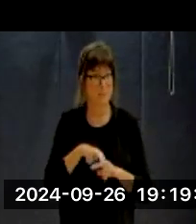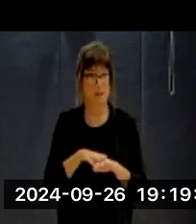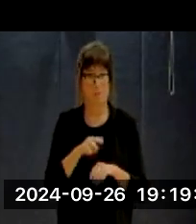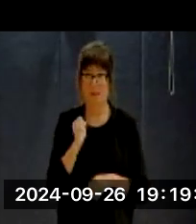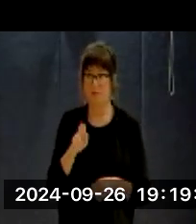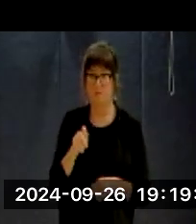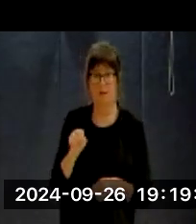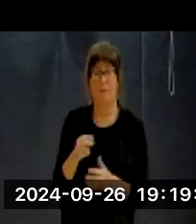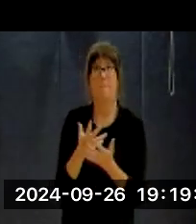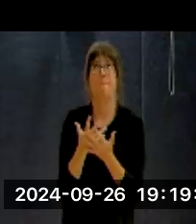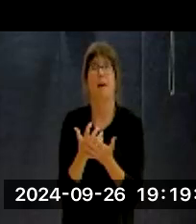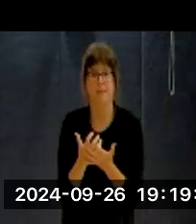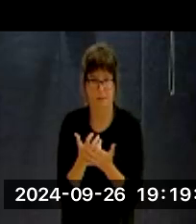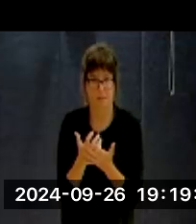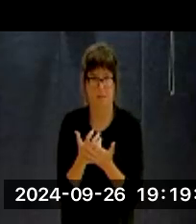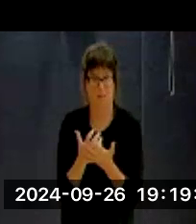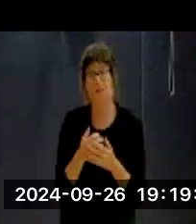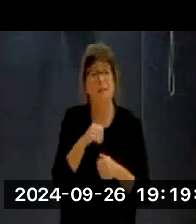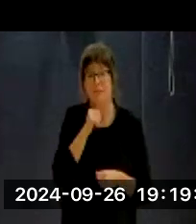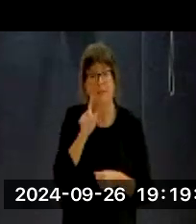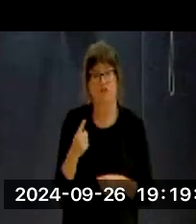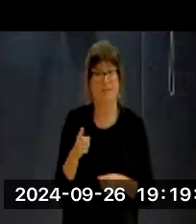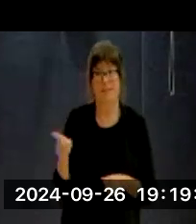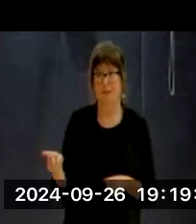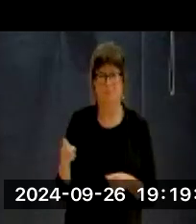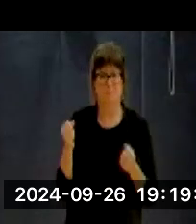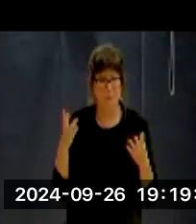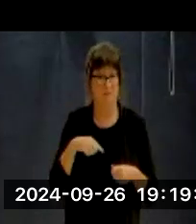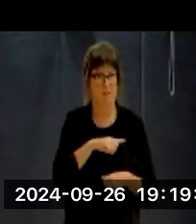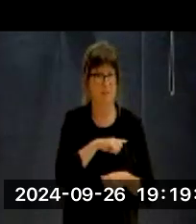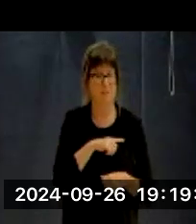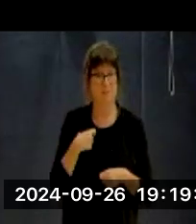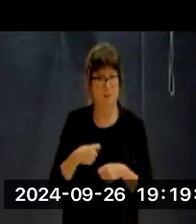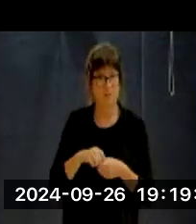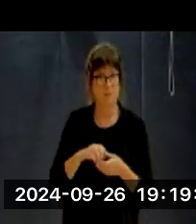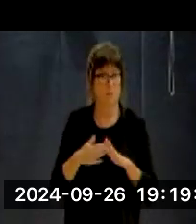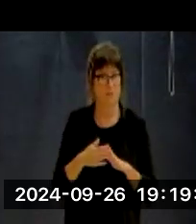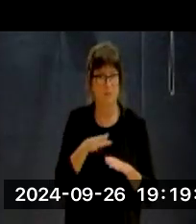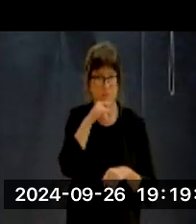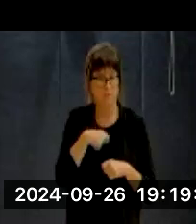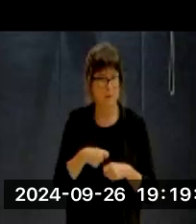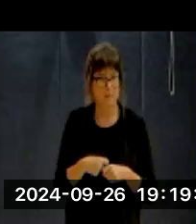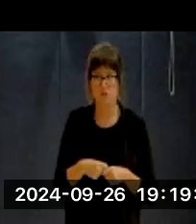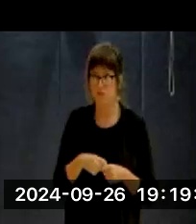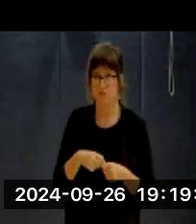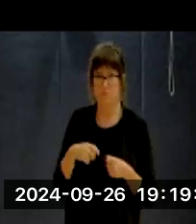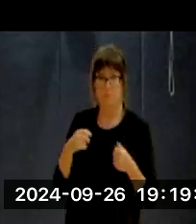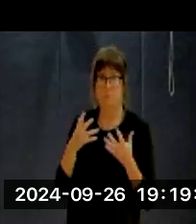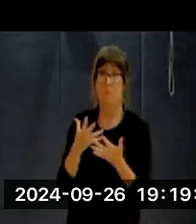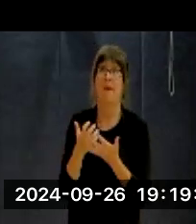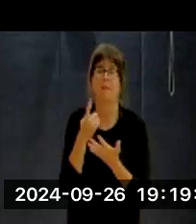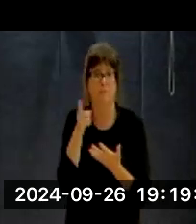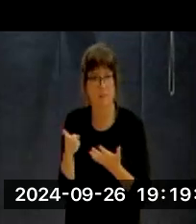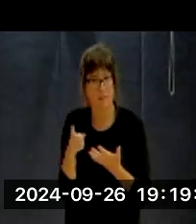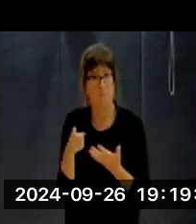literally begging. And it's not just him. There are many of us, the Hispanic community speaking Spanish, literally begging for them to